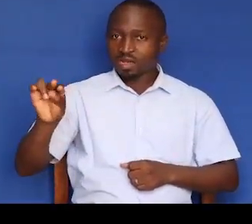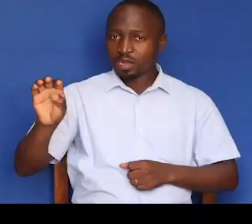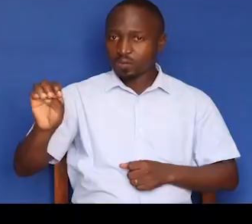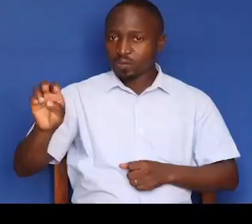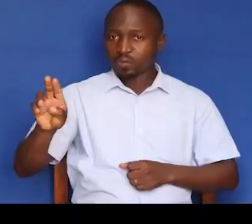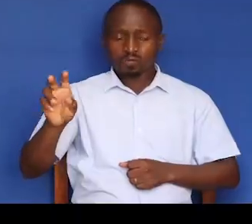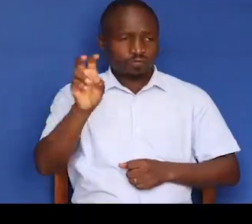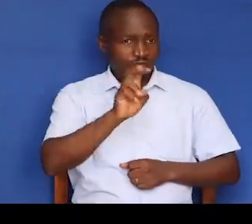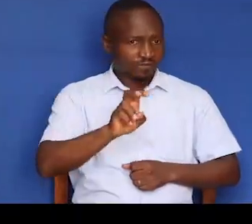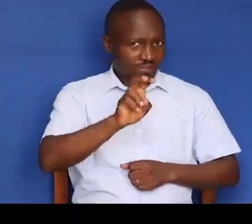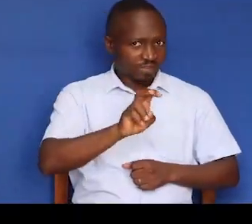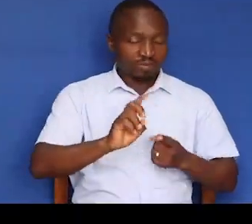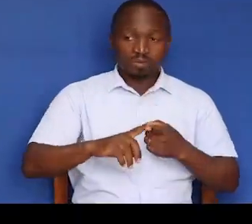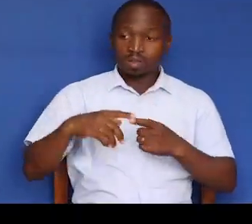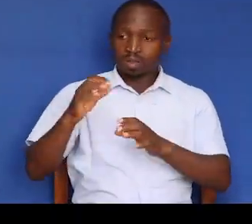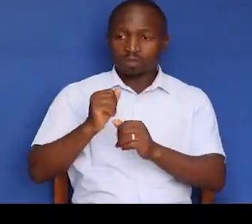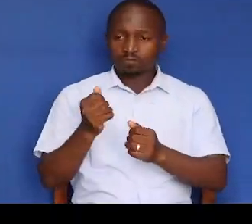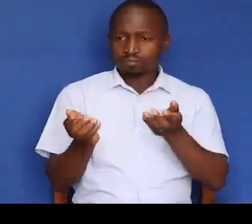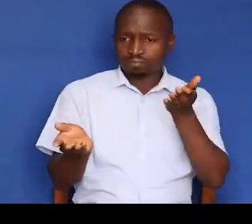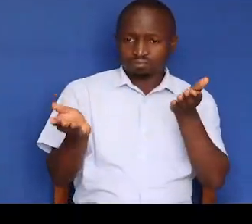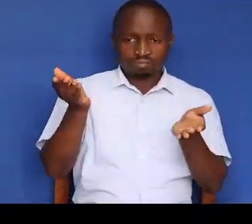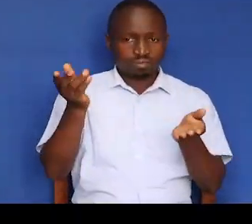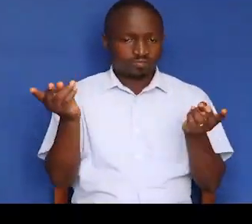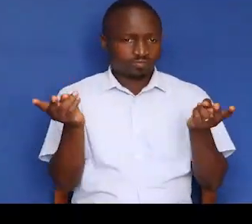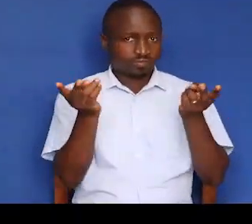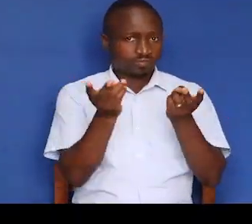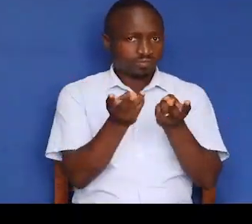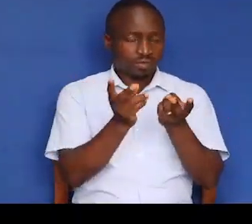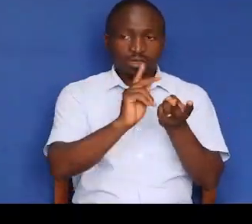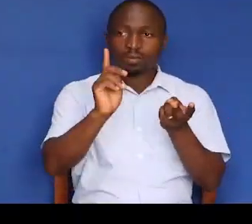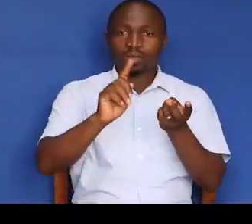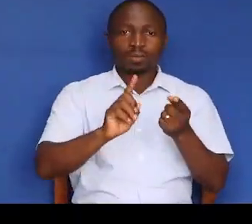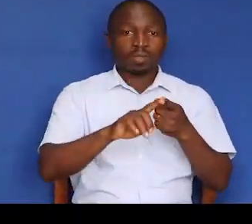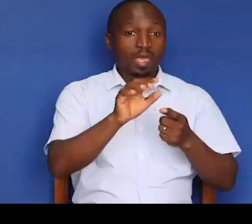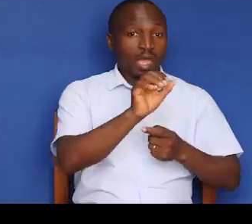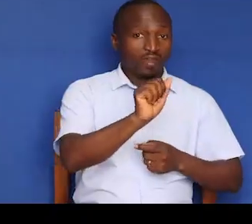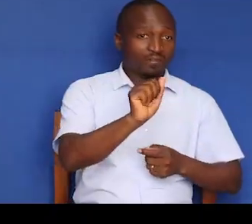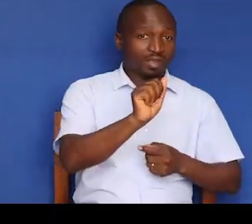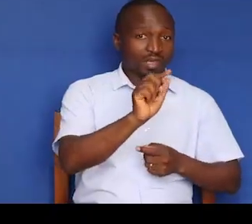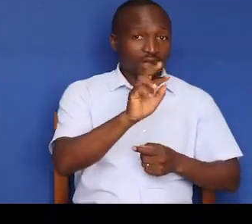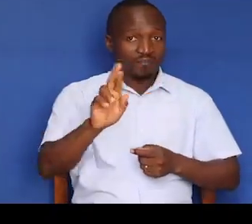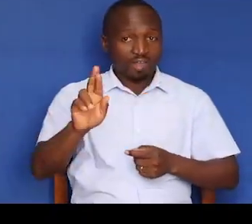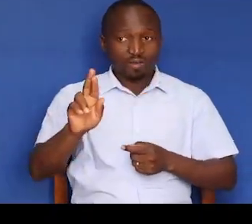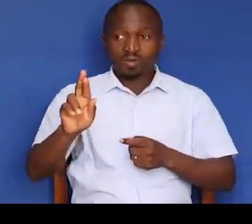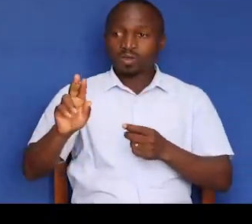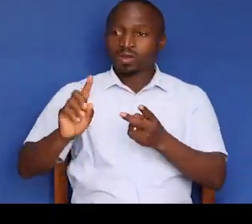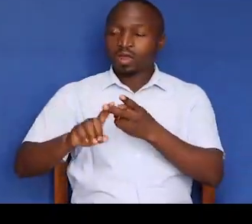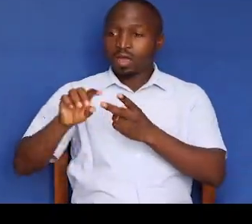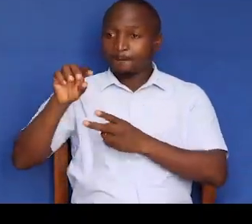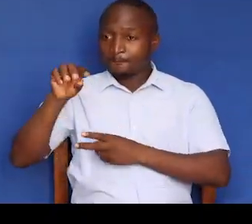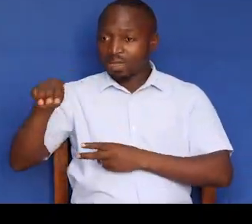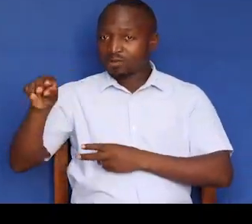revenue, and then we make a comparison. If average revenue and the marginal revenue are the same, the market structure is perfect